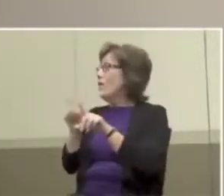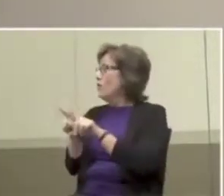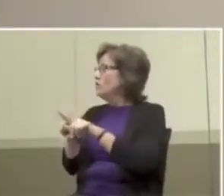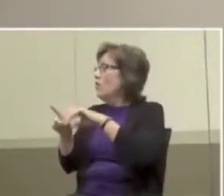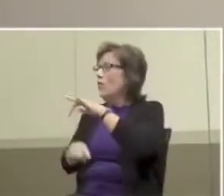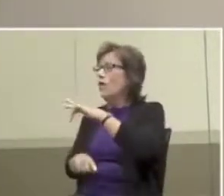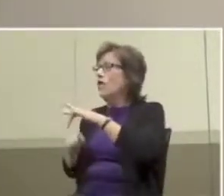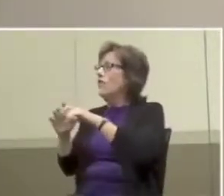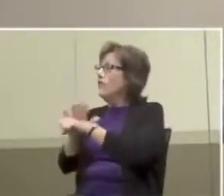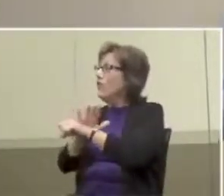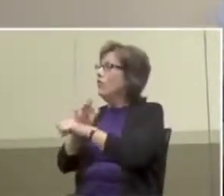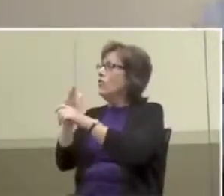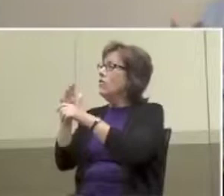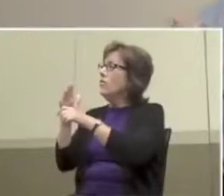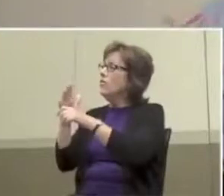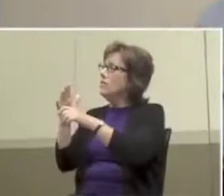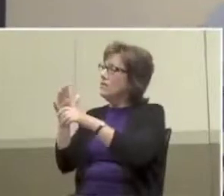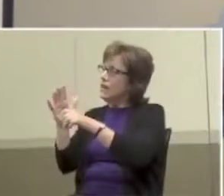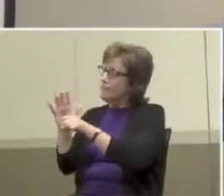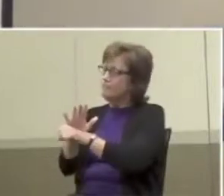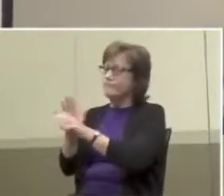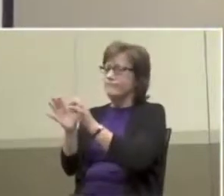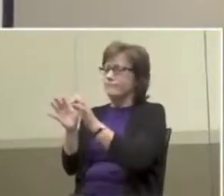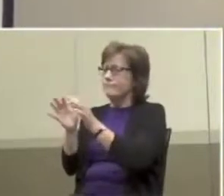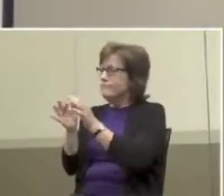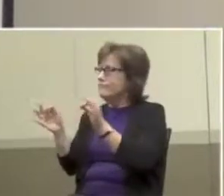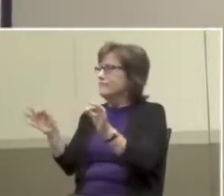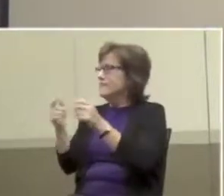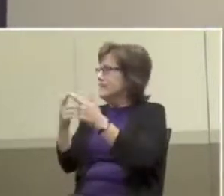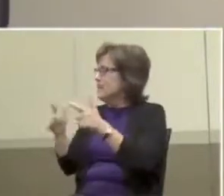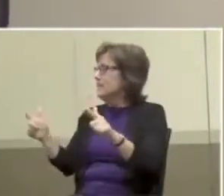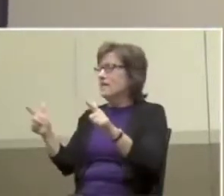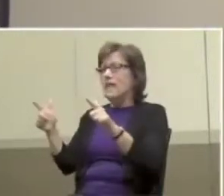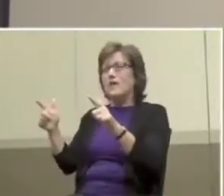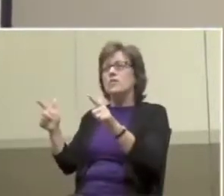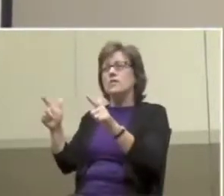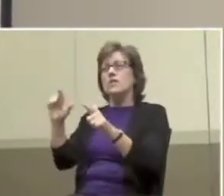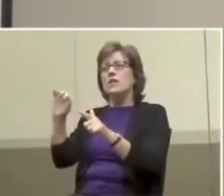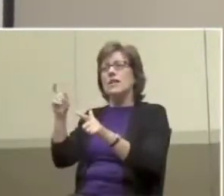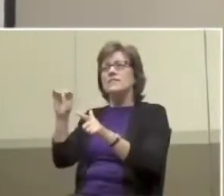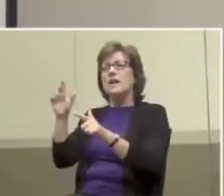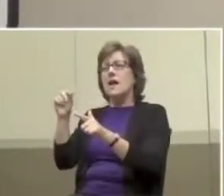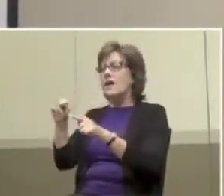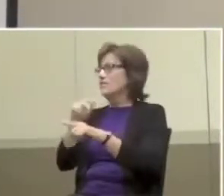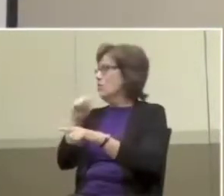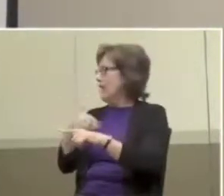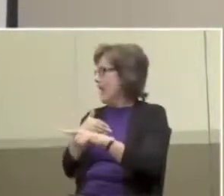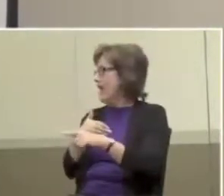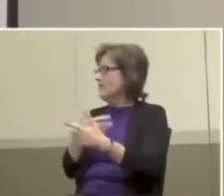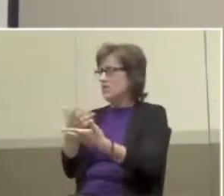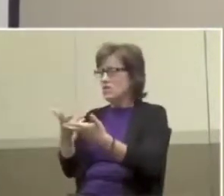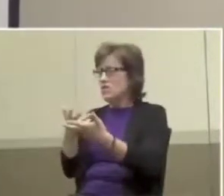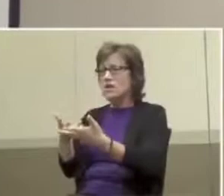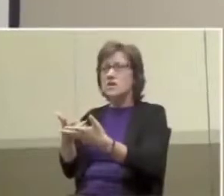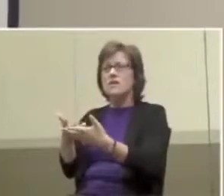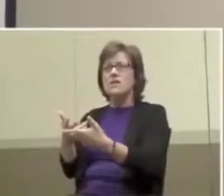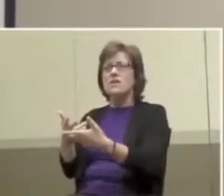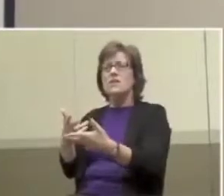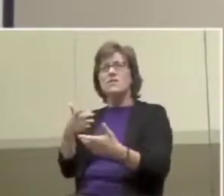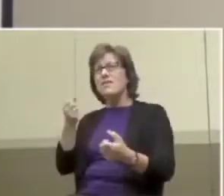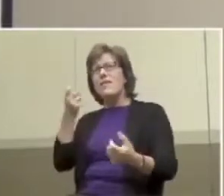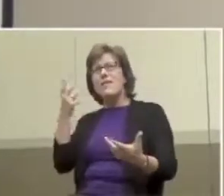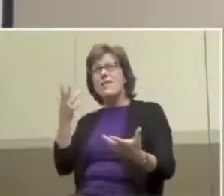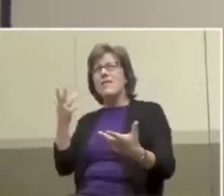and language. And so when you can't communicate with somebody, it gets very irritated. You get very irritated and very angry. I remember when